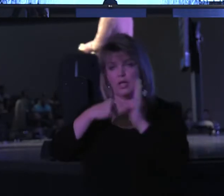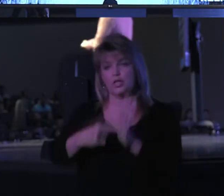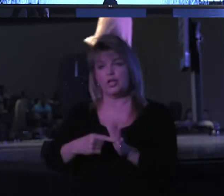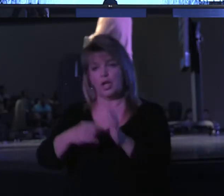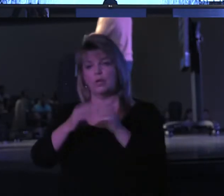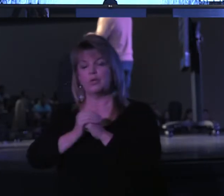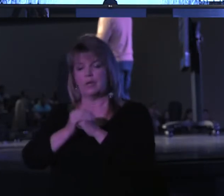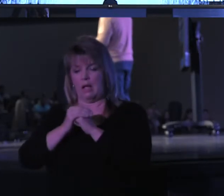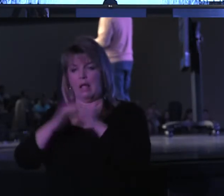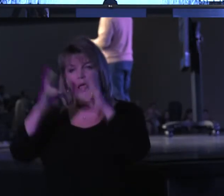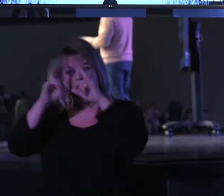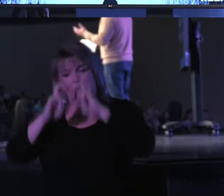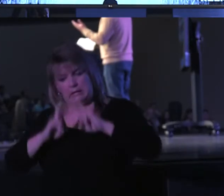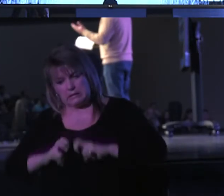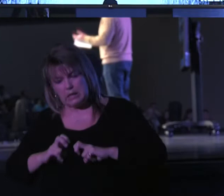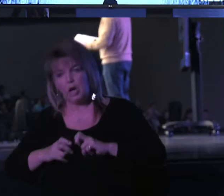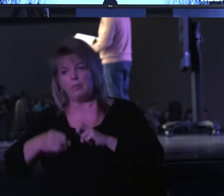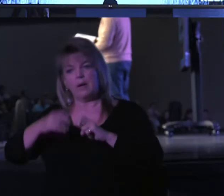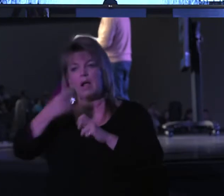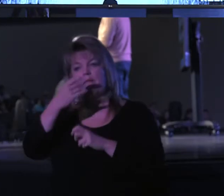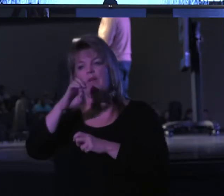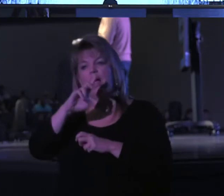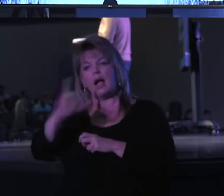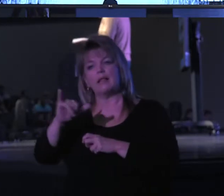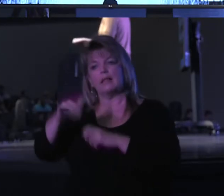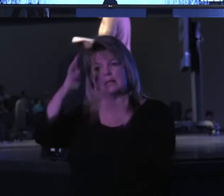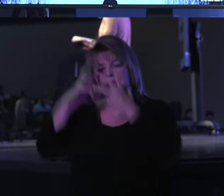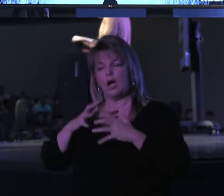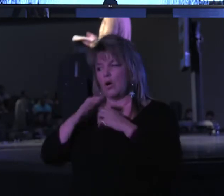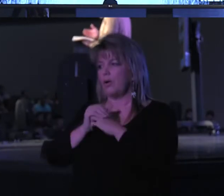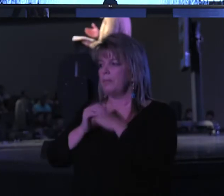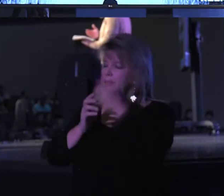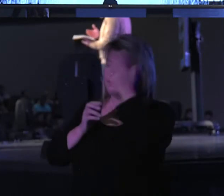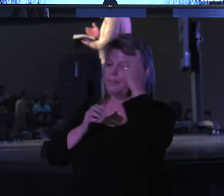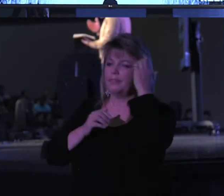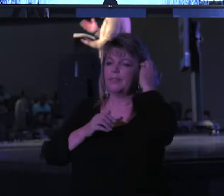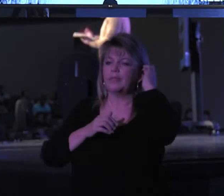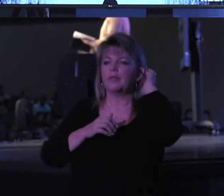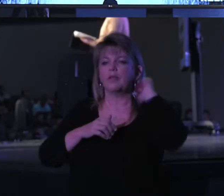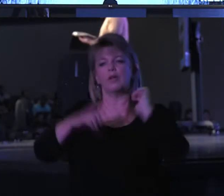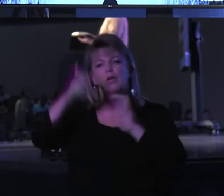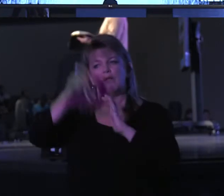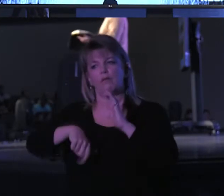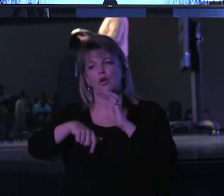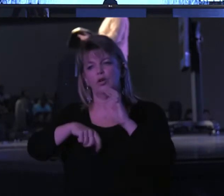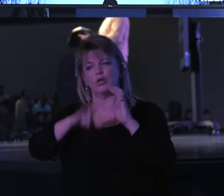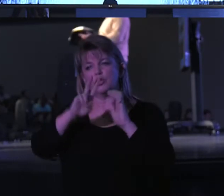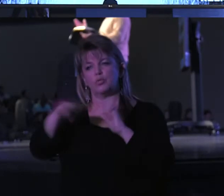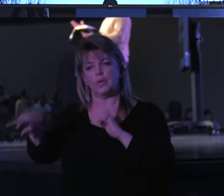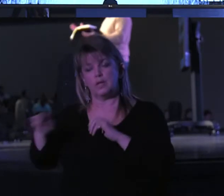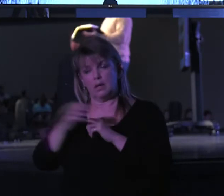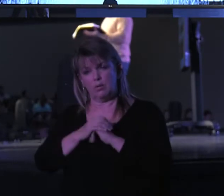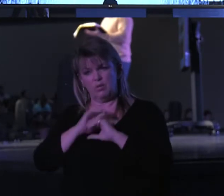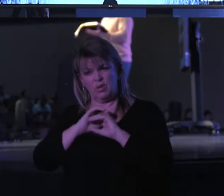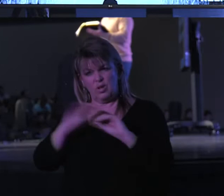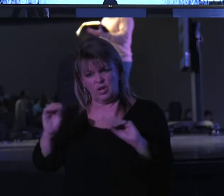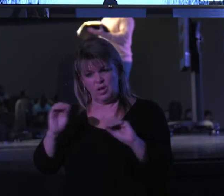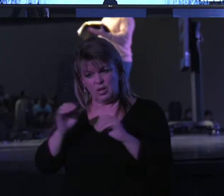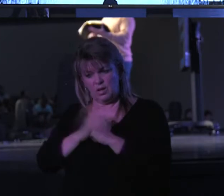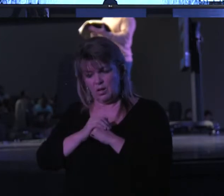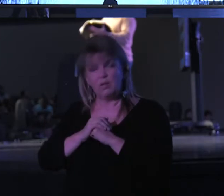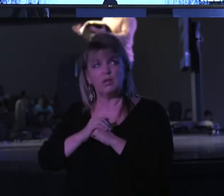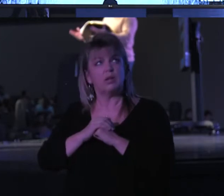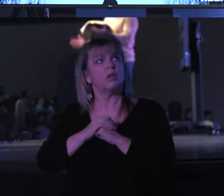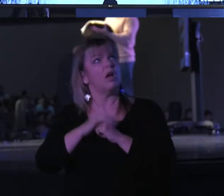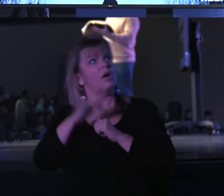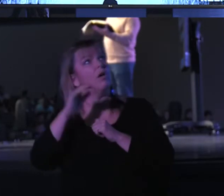discernment of godly sorrow. Look what the passage happens beginning in verse 22. Is there no balm in Gilead?